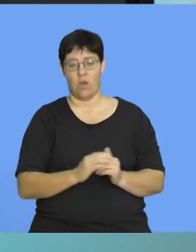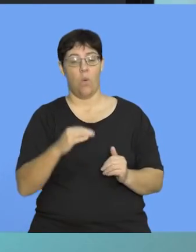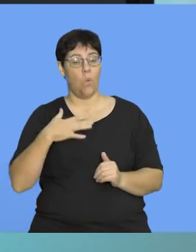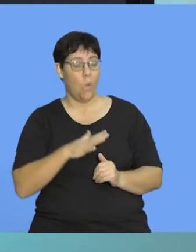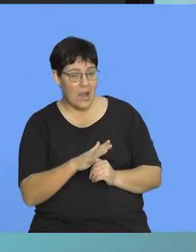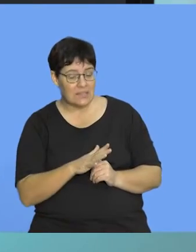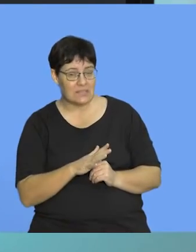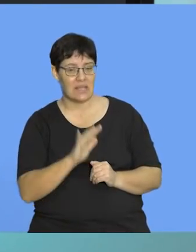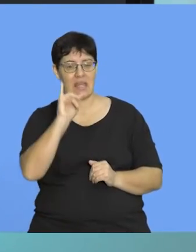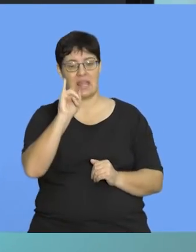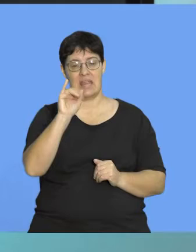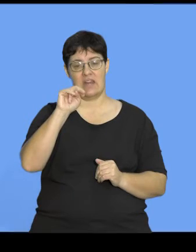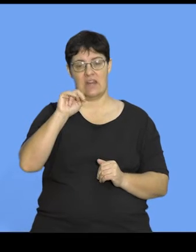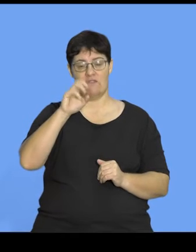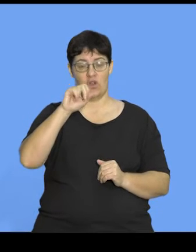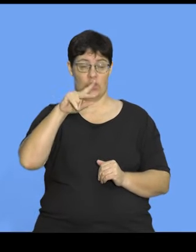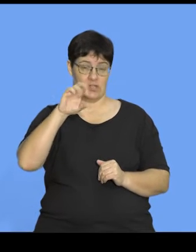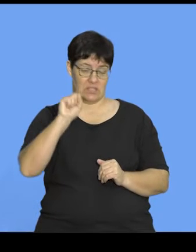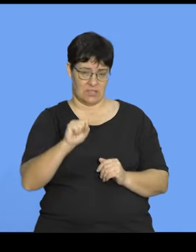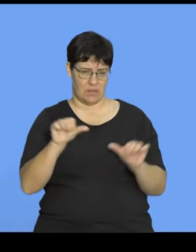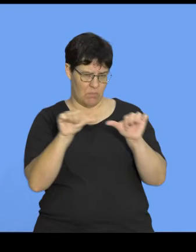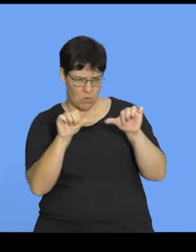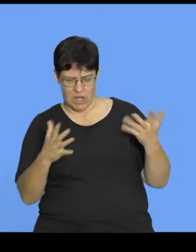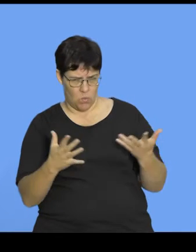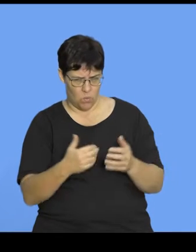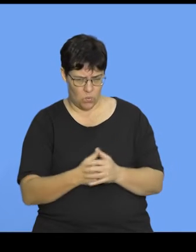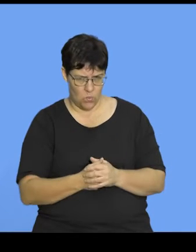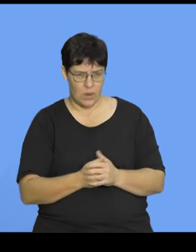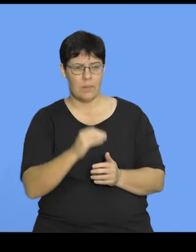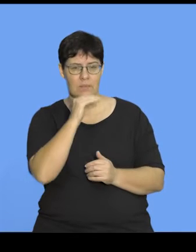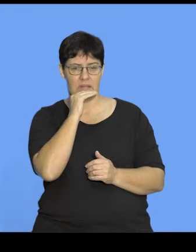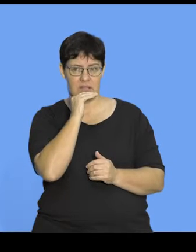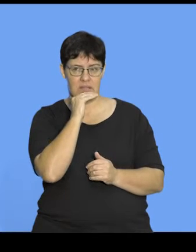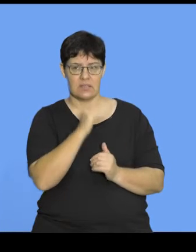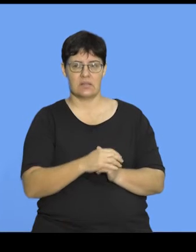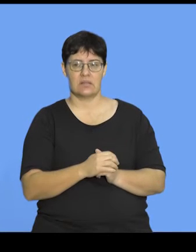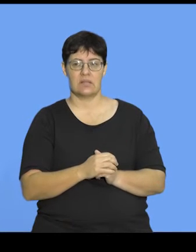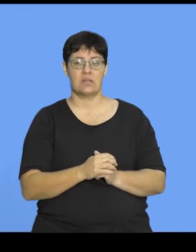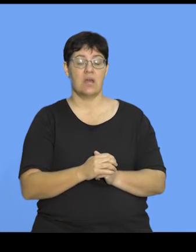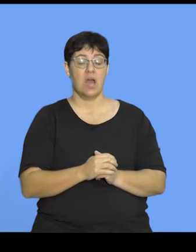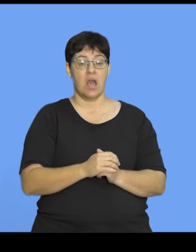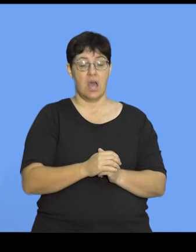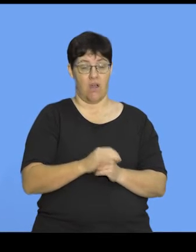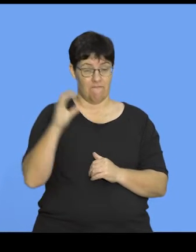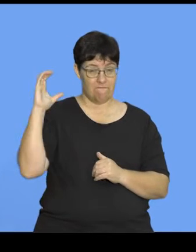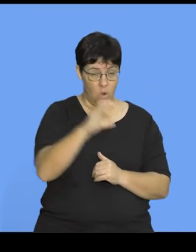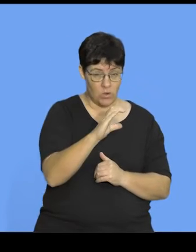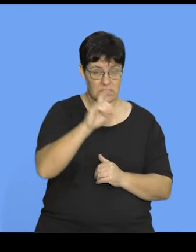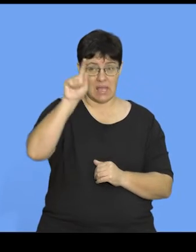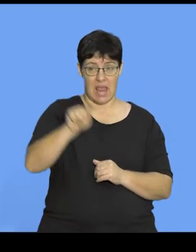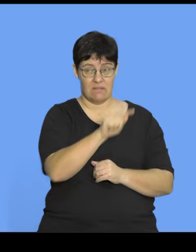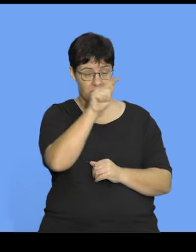inverse proportionality. So that tells me that force is inversely